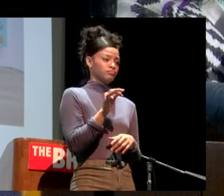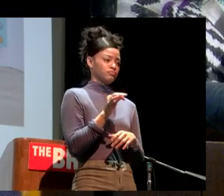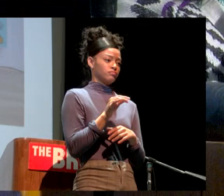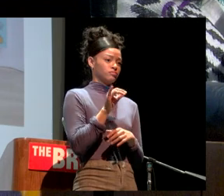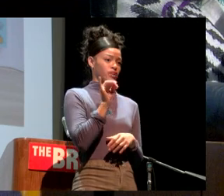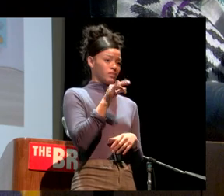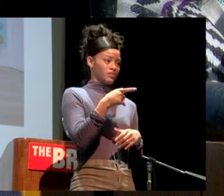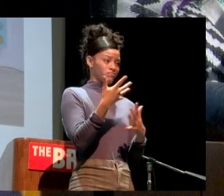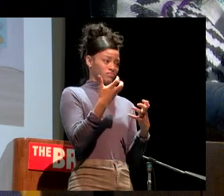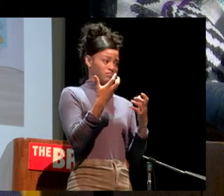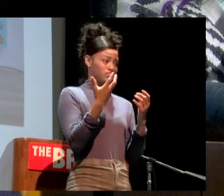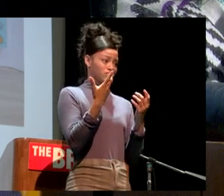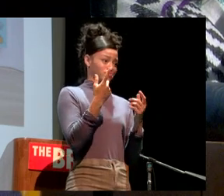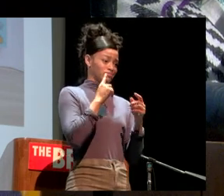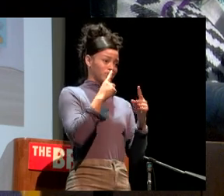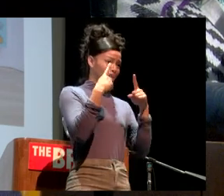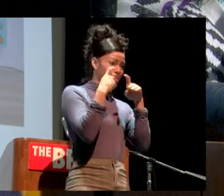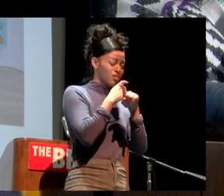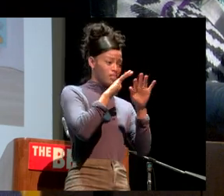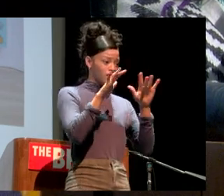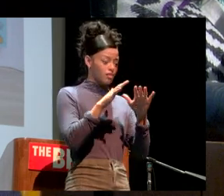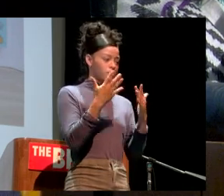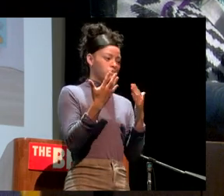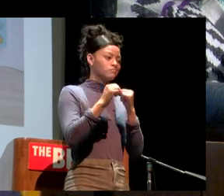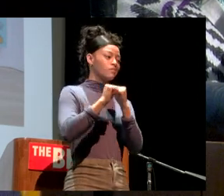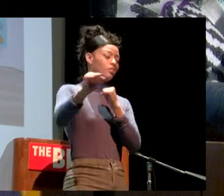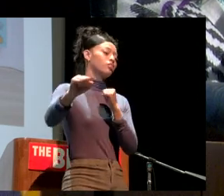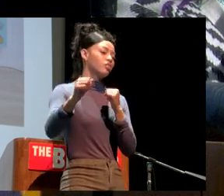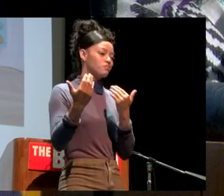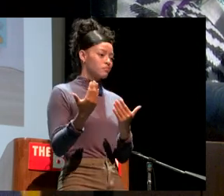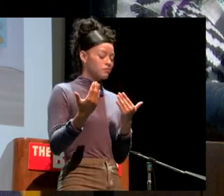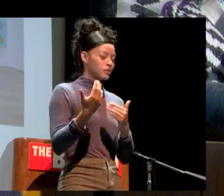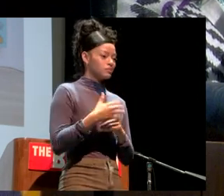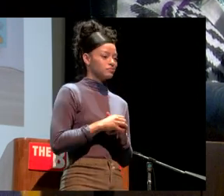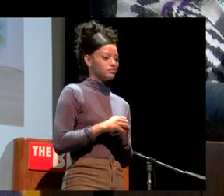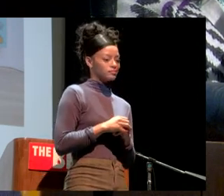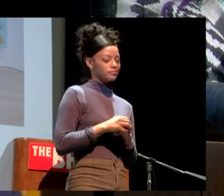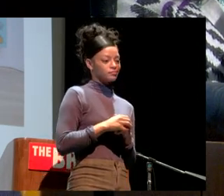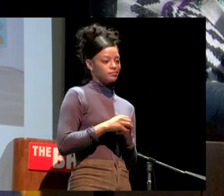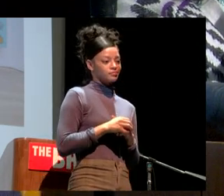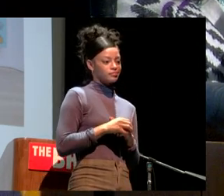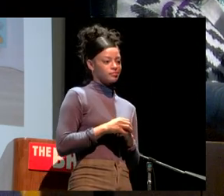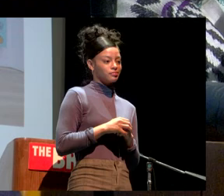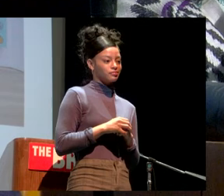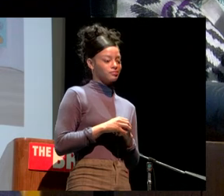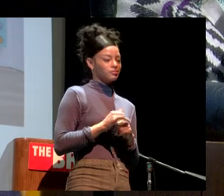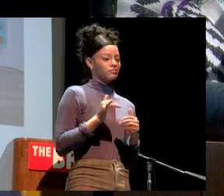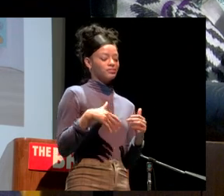Yacht Club and all these other NFTs that are coming out. And it just all got confusing. And